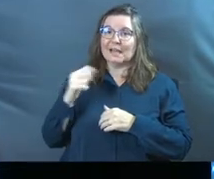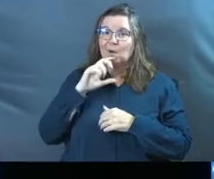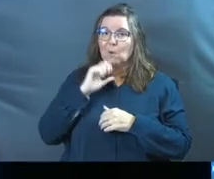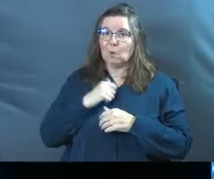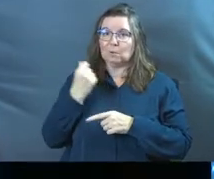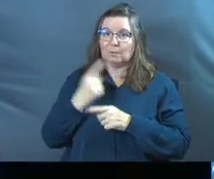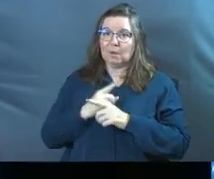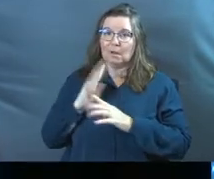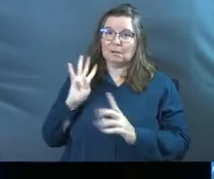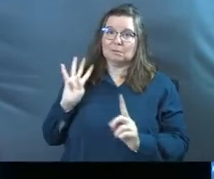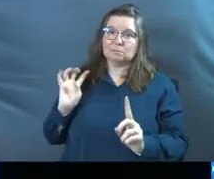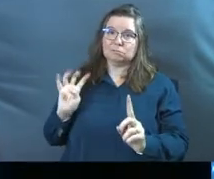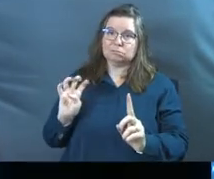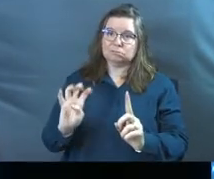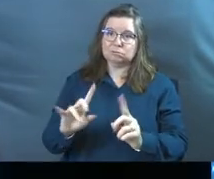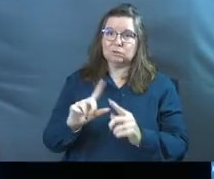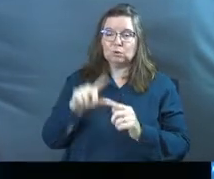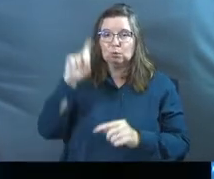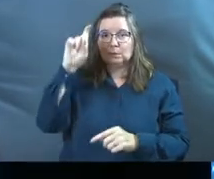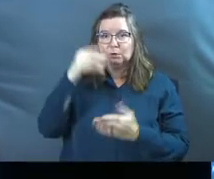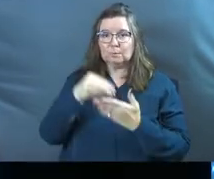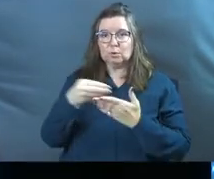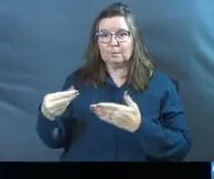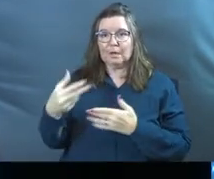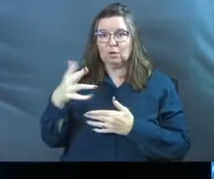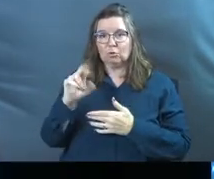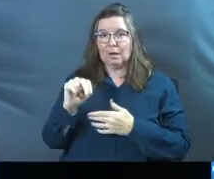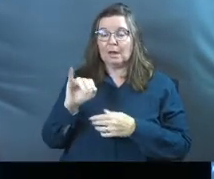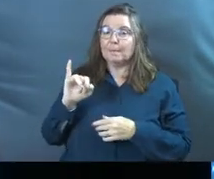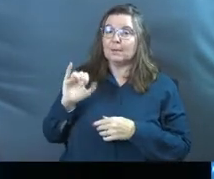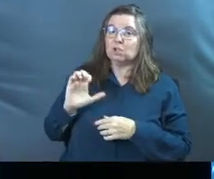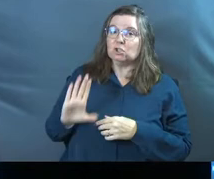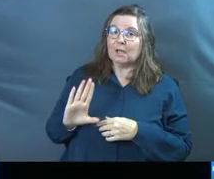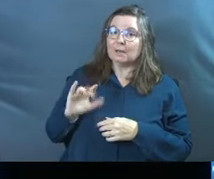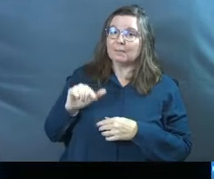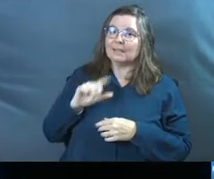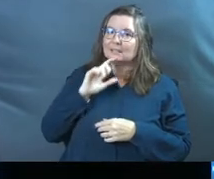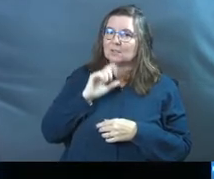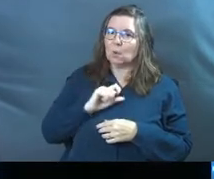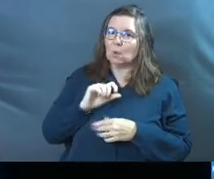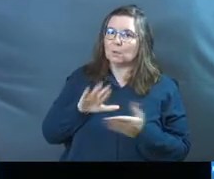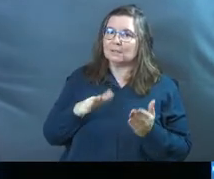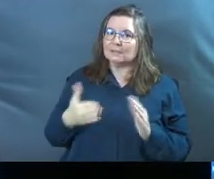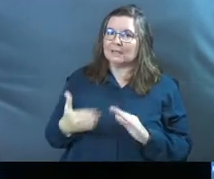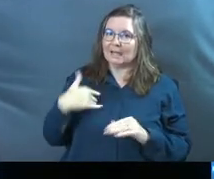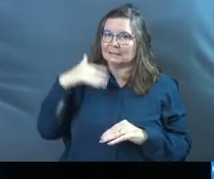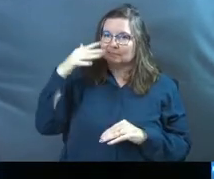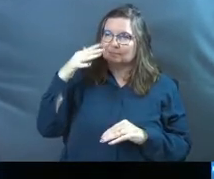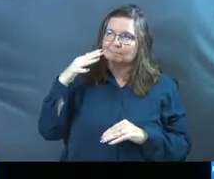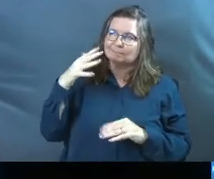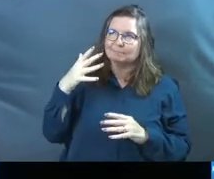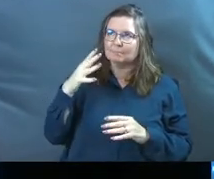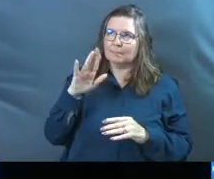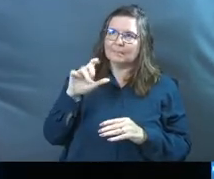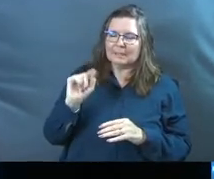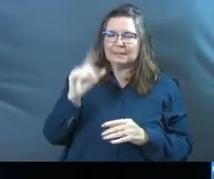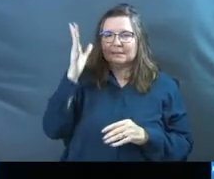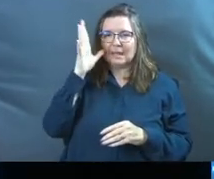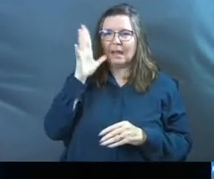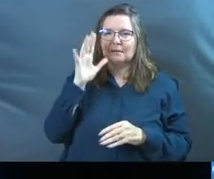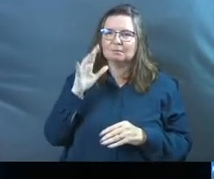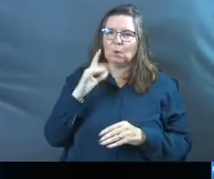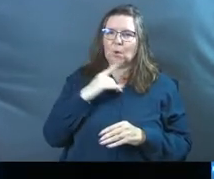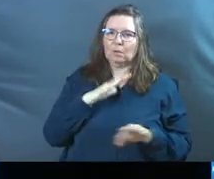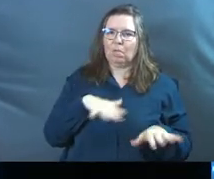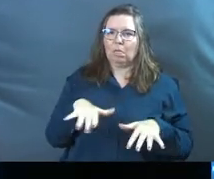to Egypt to buy grain. But Jacob, this is the old deadbeat dad Jacob, right, who had favorites. Remember